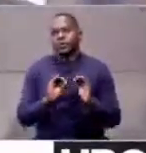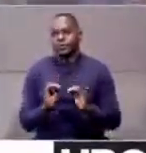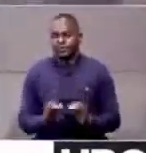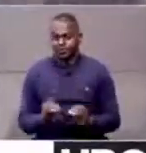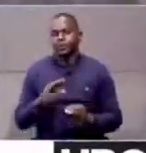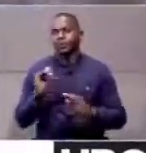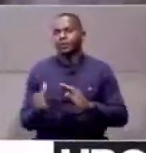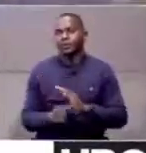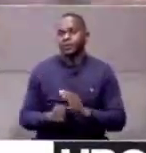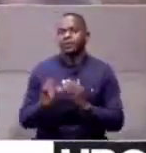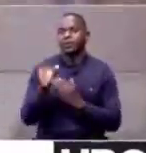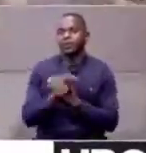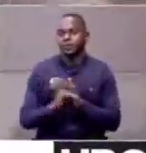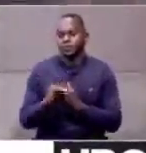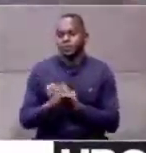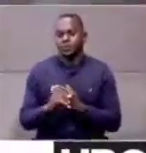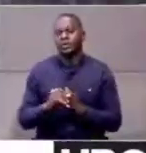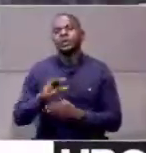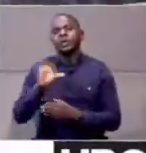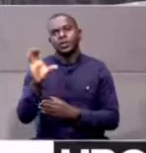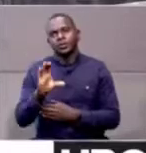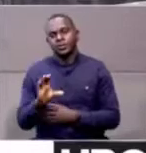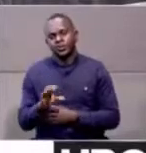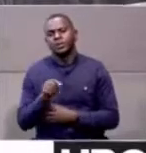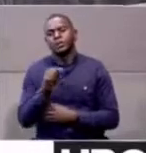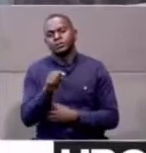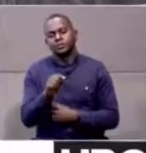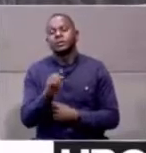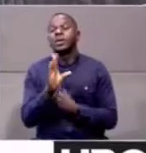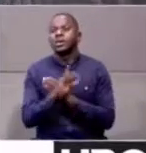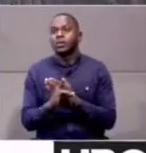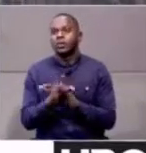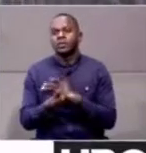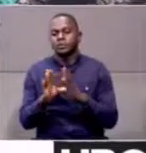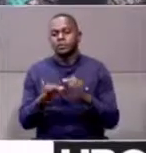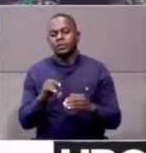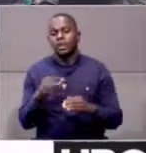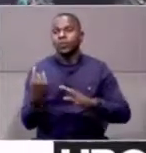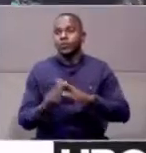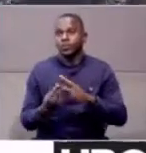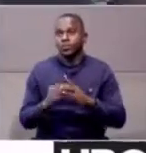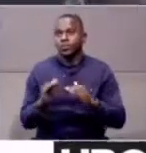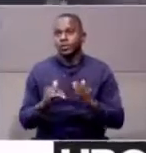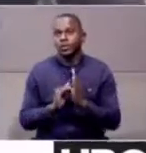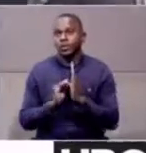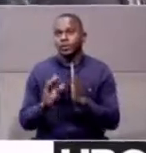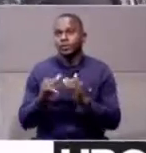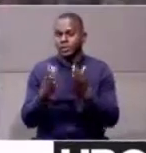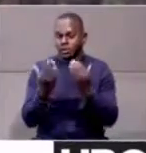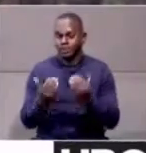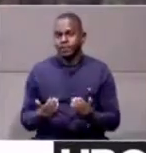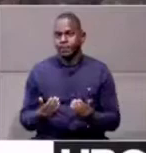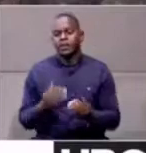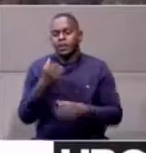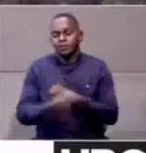The Deputy Resident District Commissioner, Nabila Took District, Atim Grace, says the situation should be addressed now.